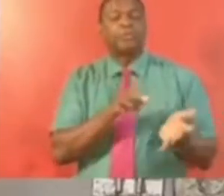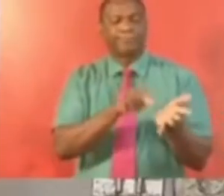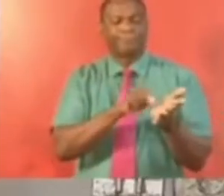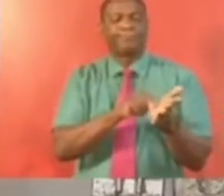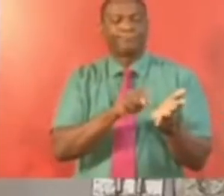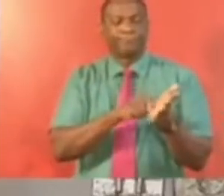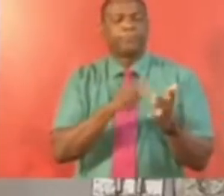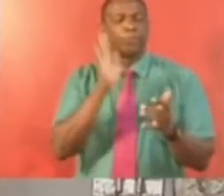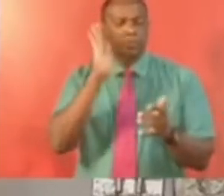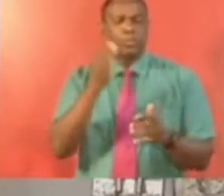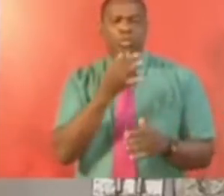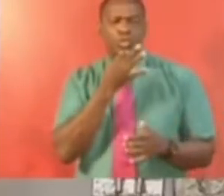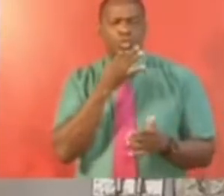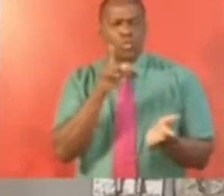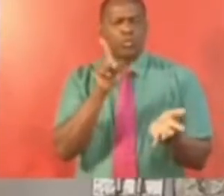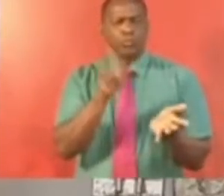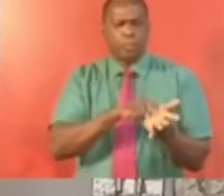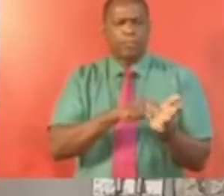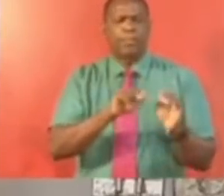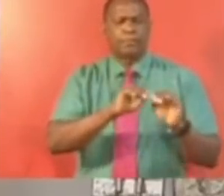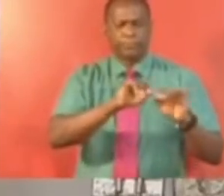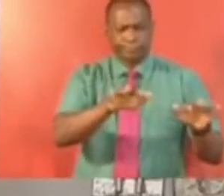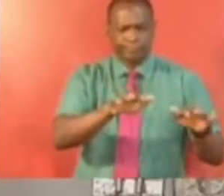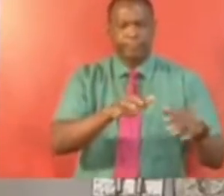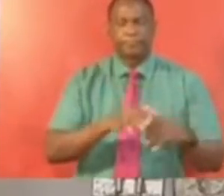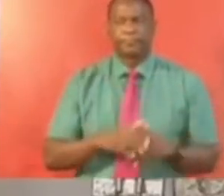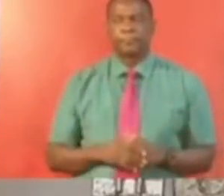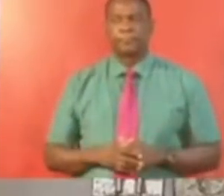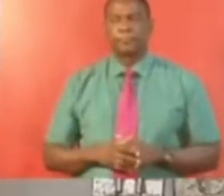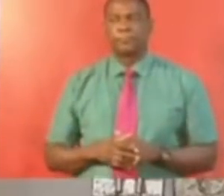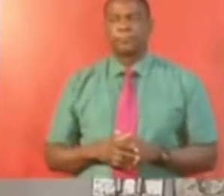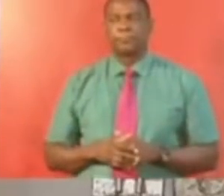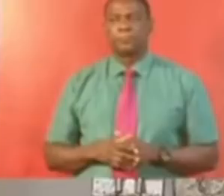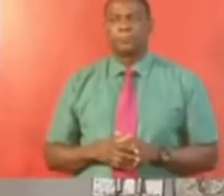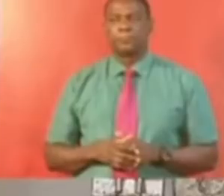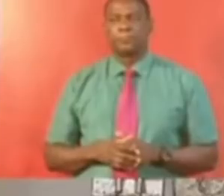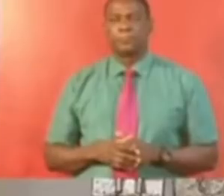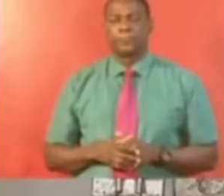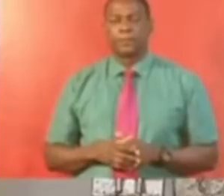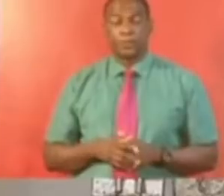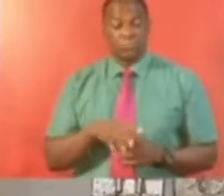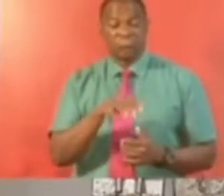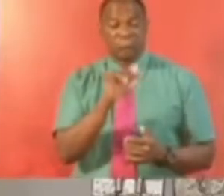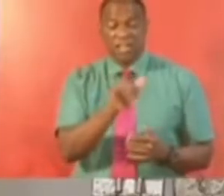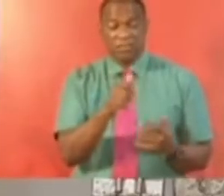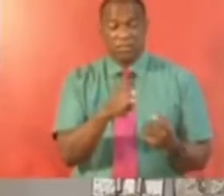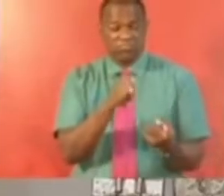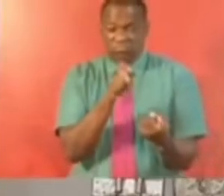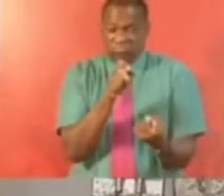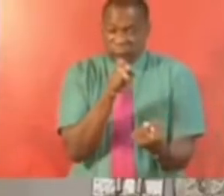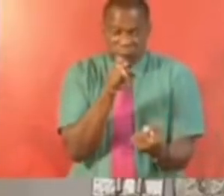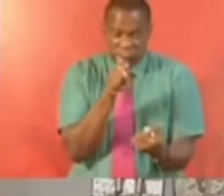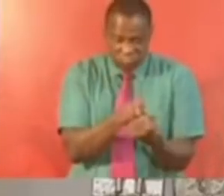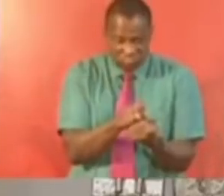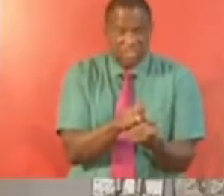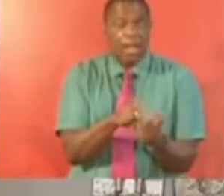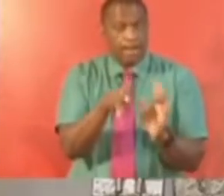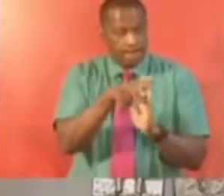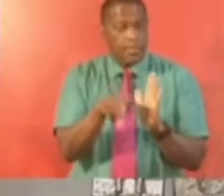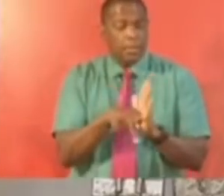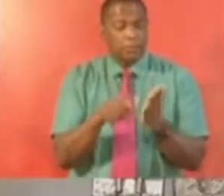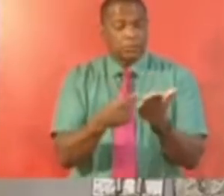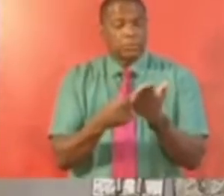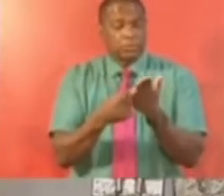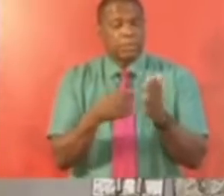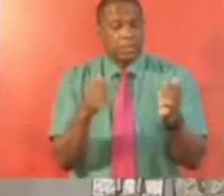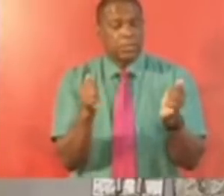out shortly with exactly what was discussed with the Ministry of Health and approved by the Prime Minister. So that will go out shortly and that will set